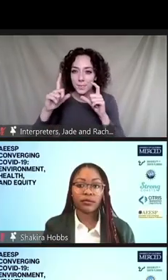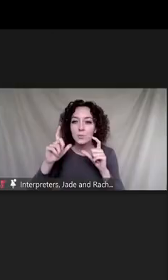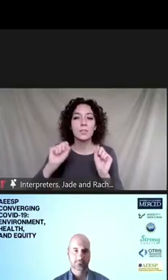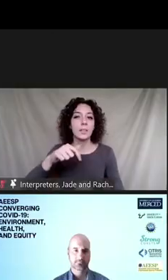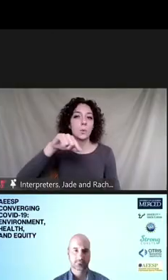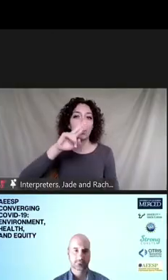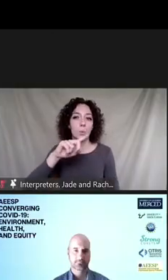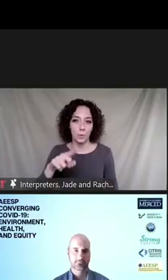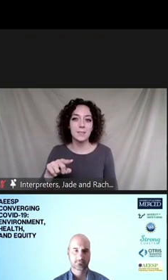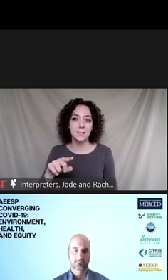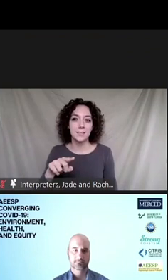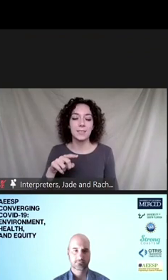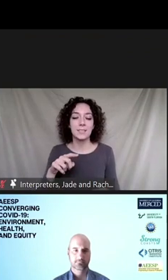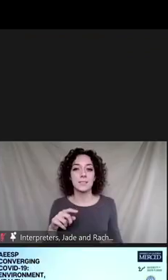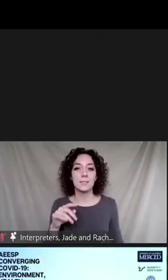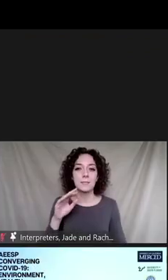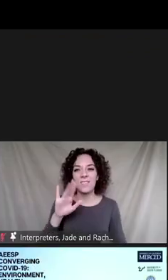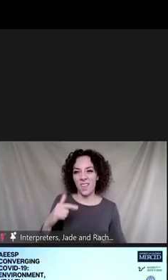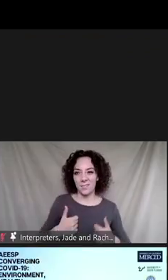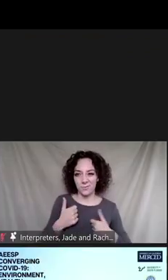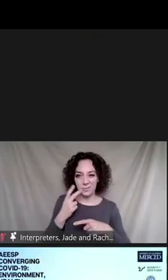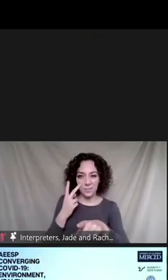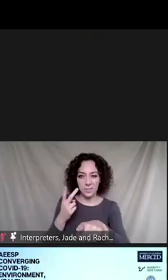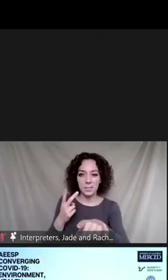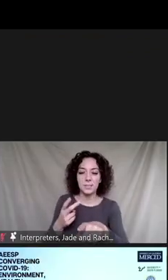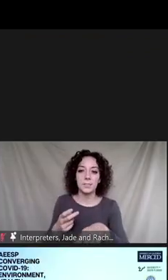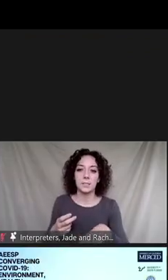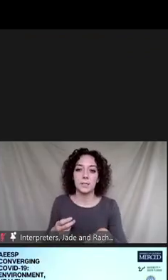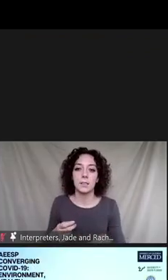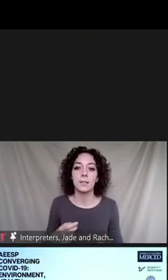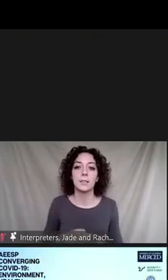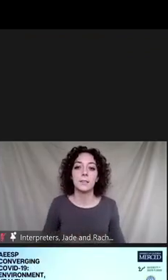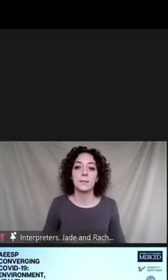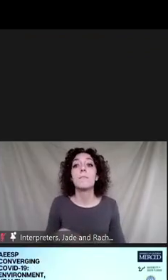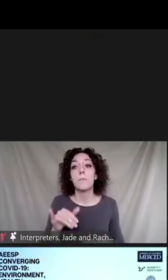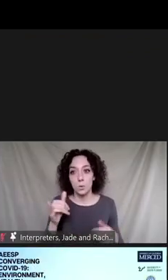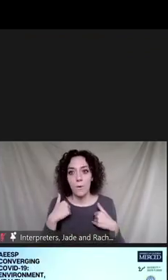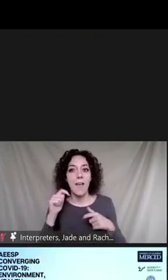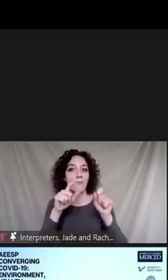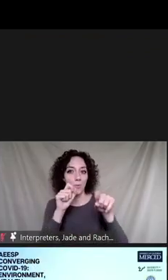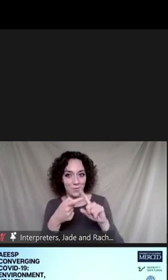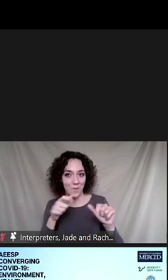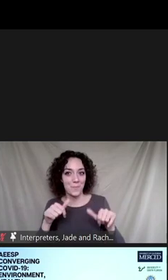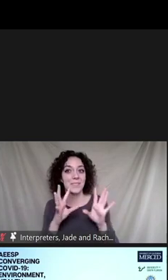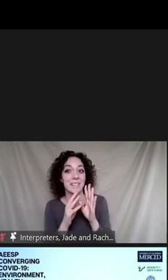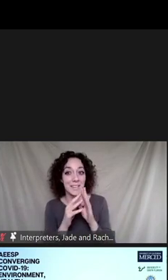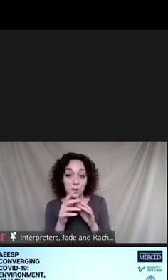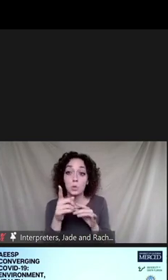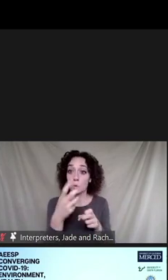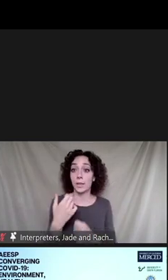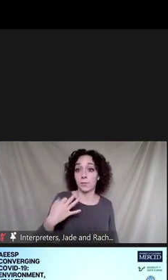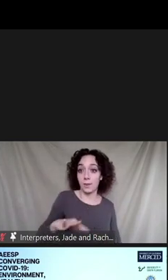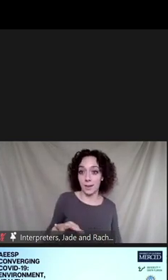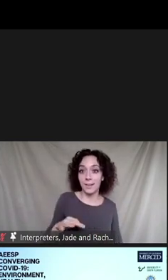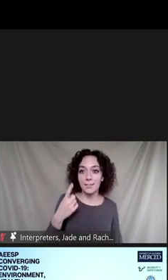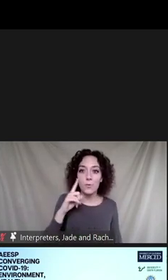that addresses the question with questions from this session. And you do get credit for